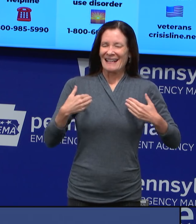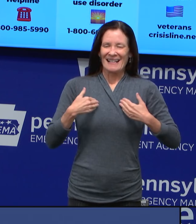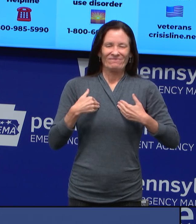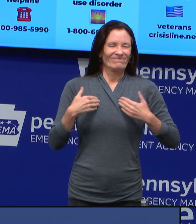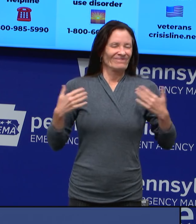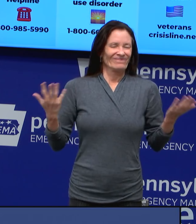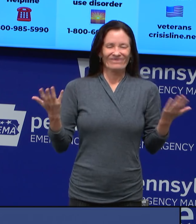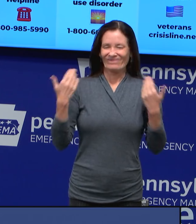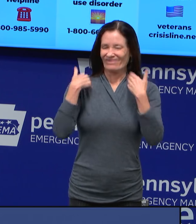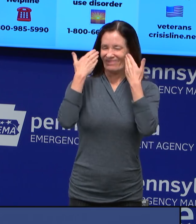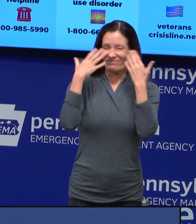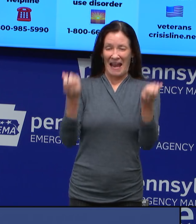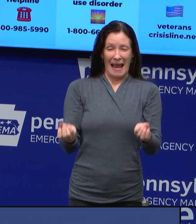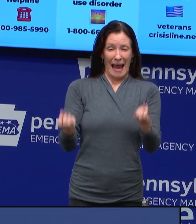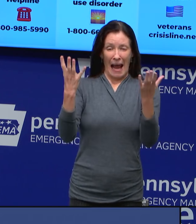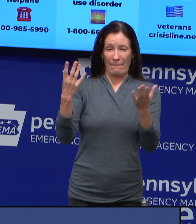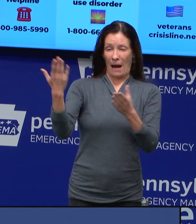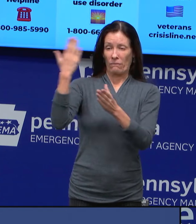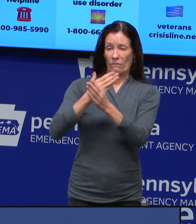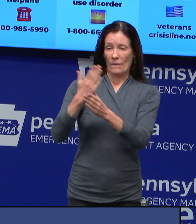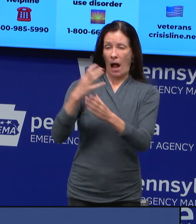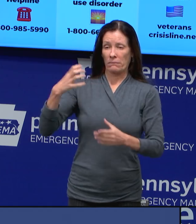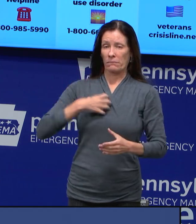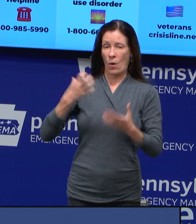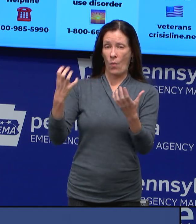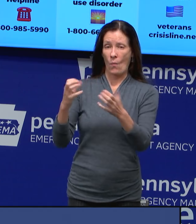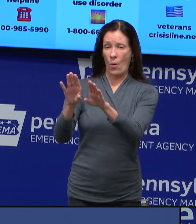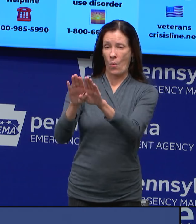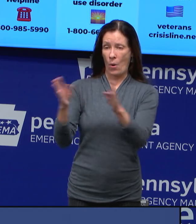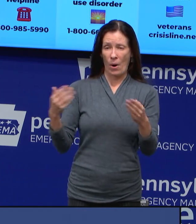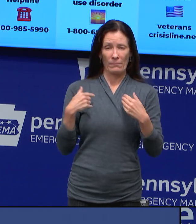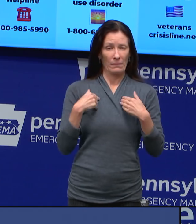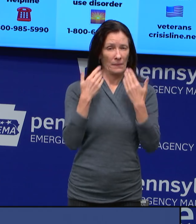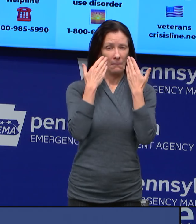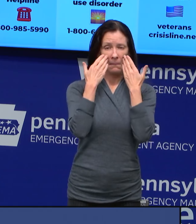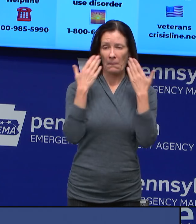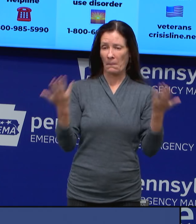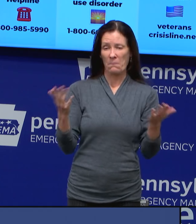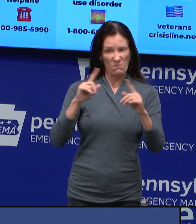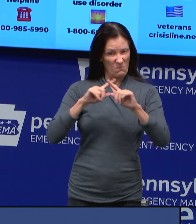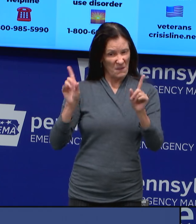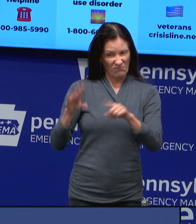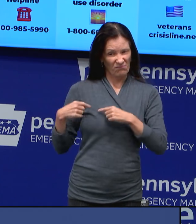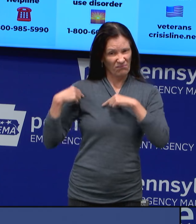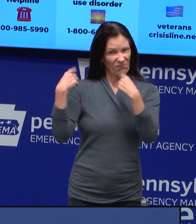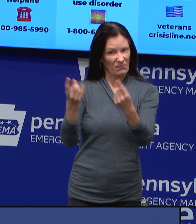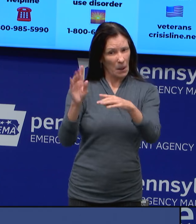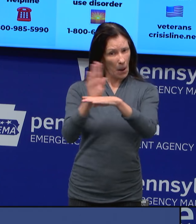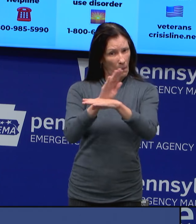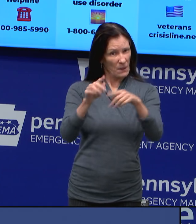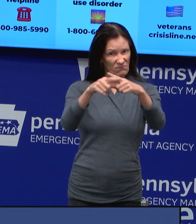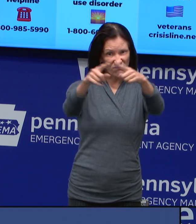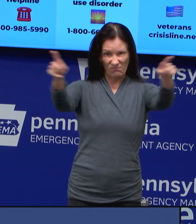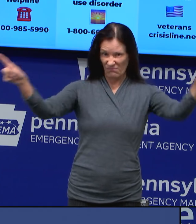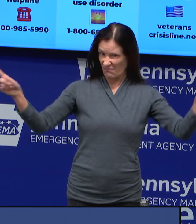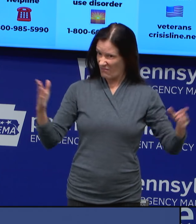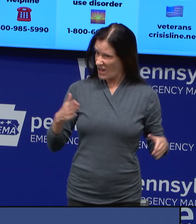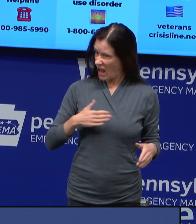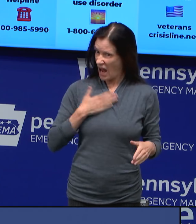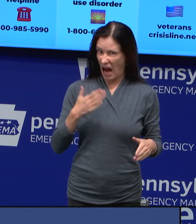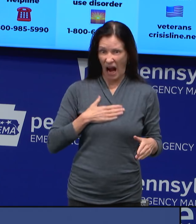received has been rather positive in terms of our mitigation efforts. But we at no time want to be big